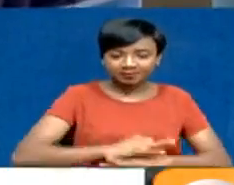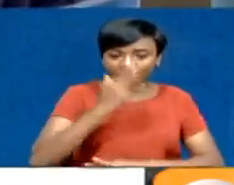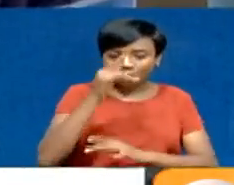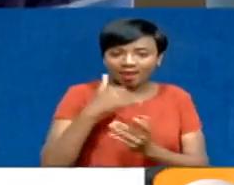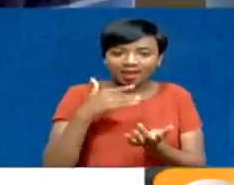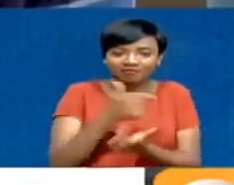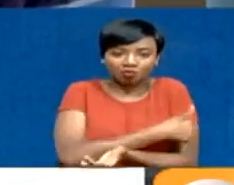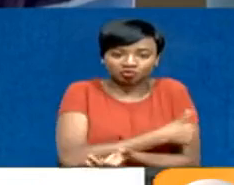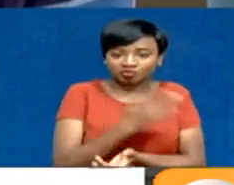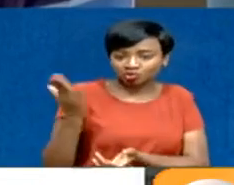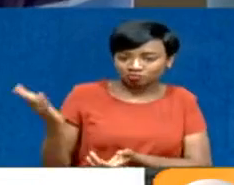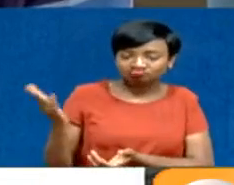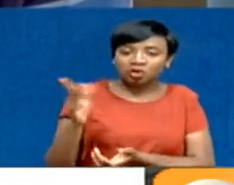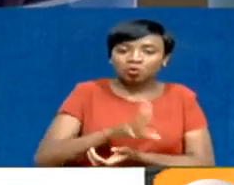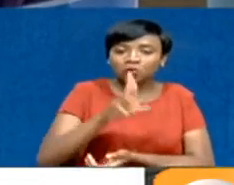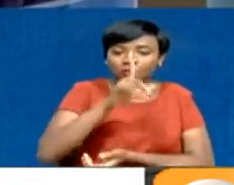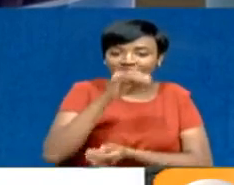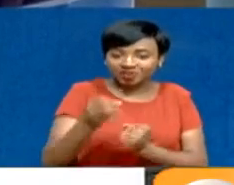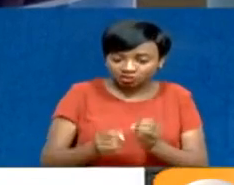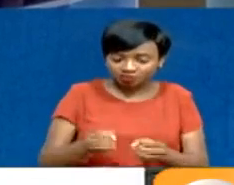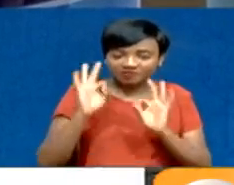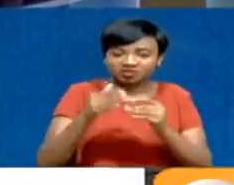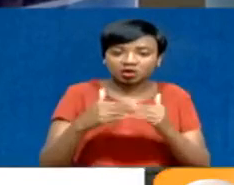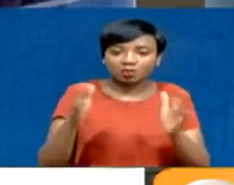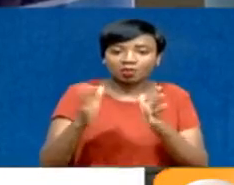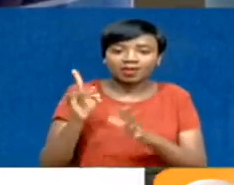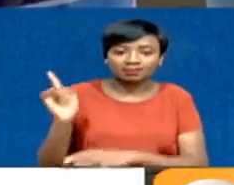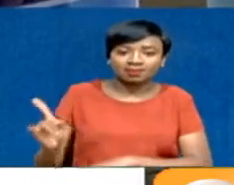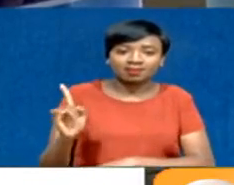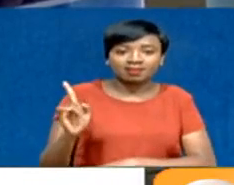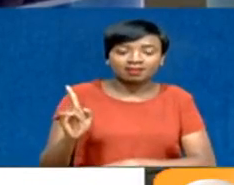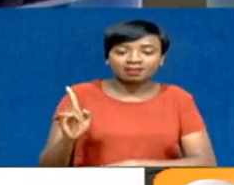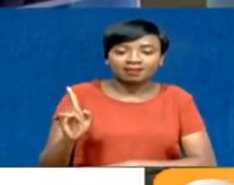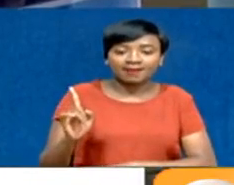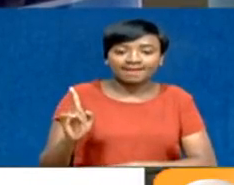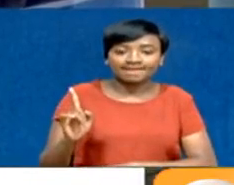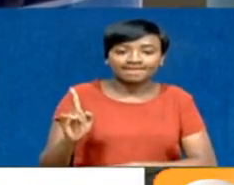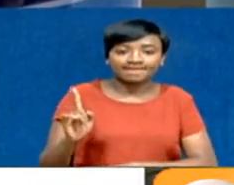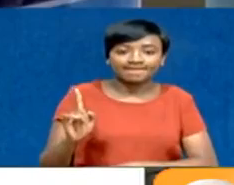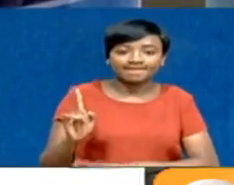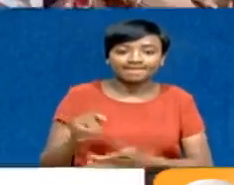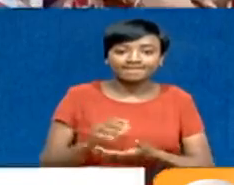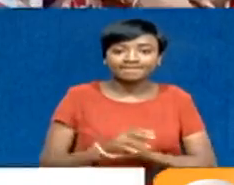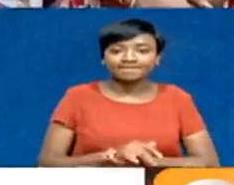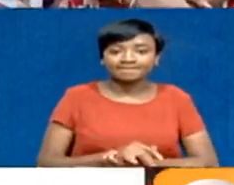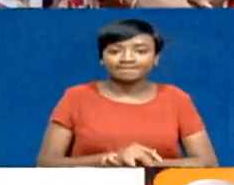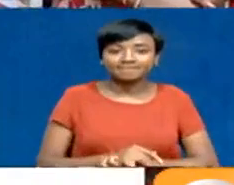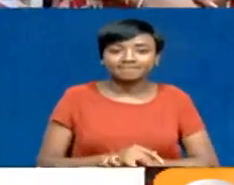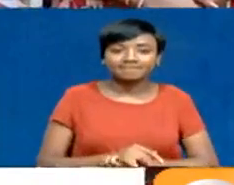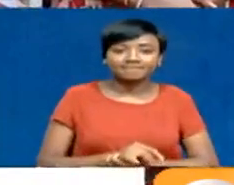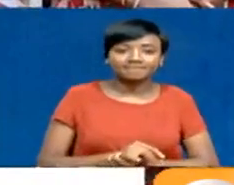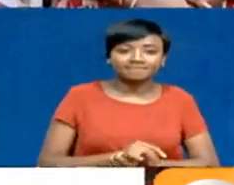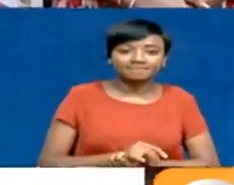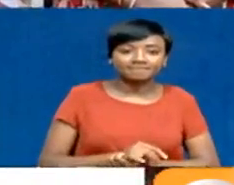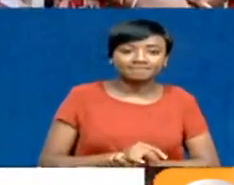specialized facility after President Uhuru Kenyatta officially opened the Mama Margaret Kenyatta Children's Hospital KNH on Friday. Hii ni